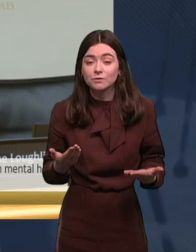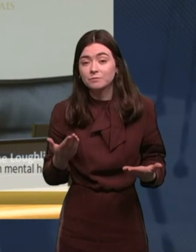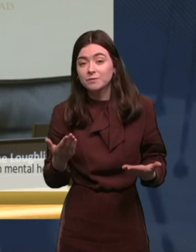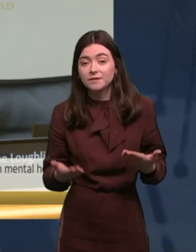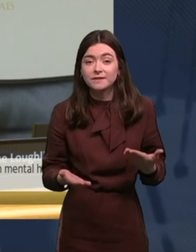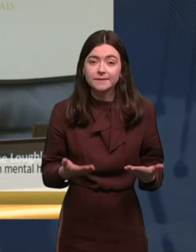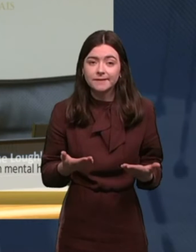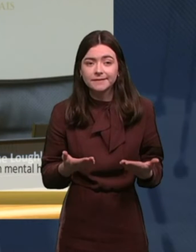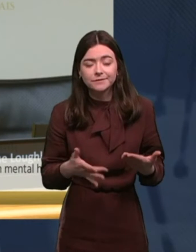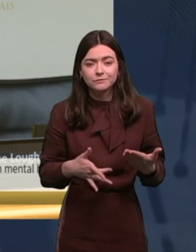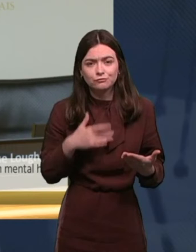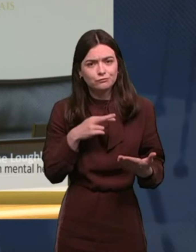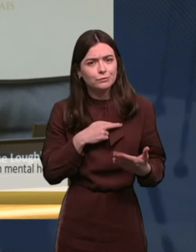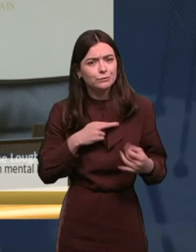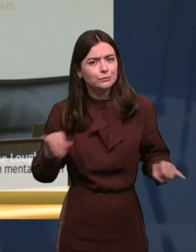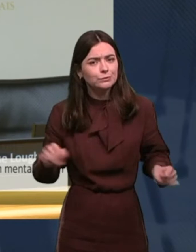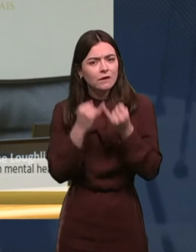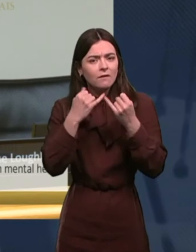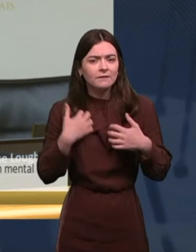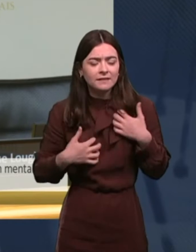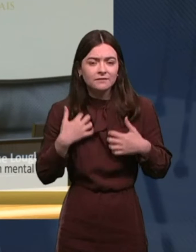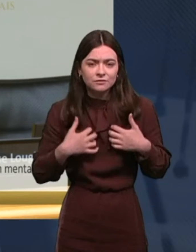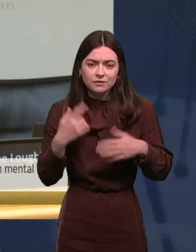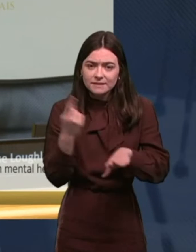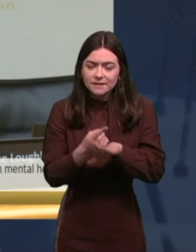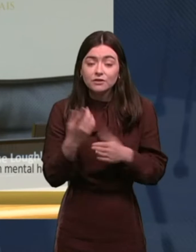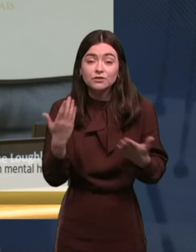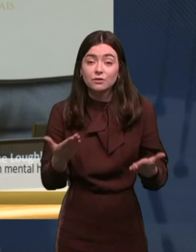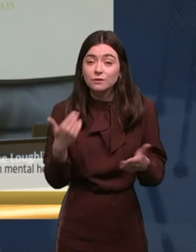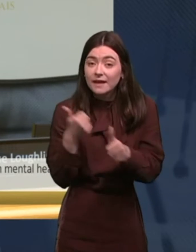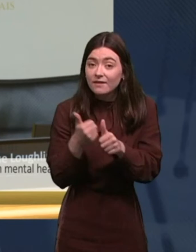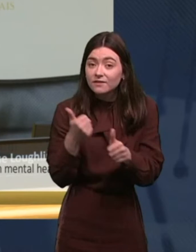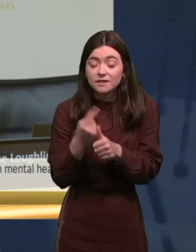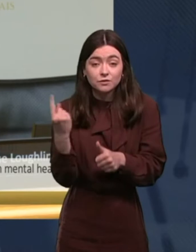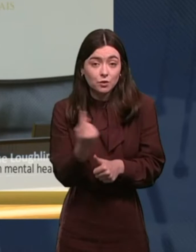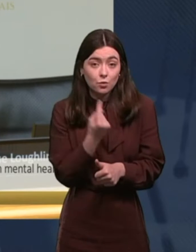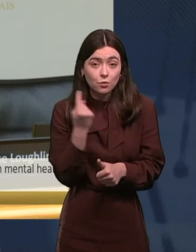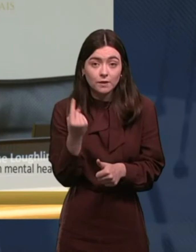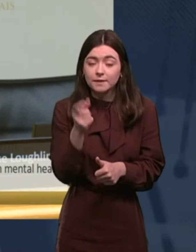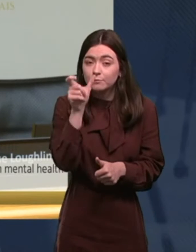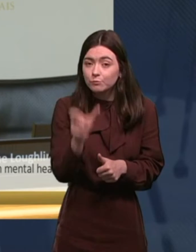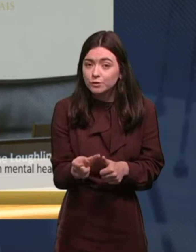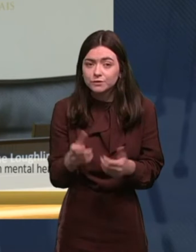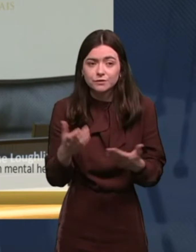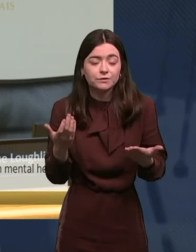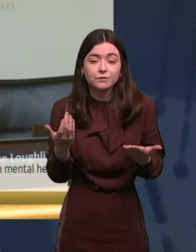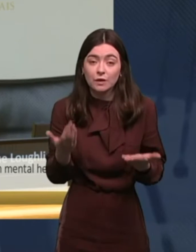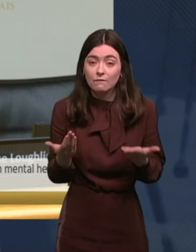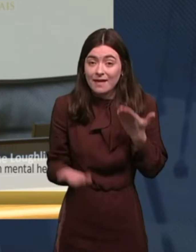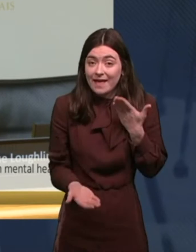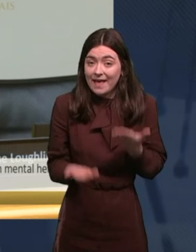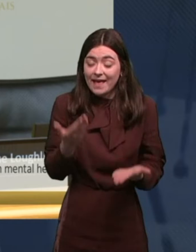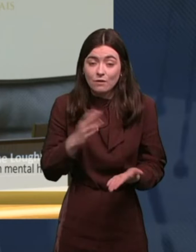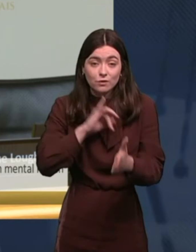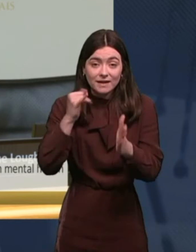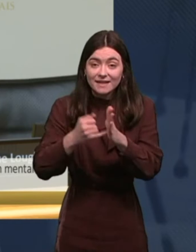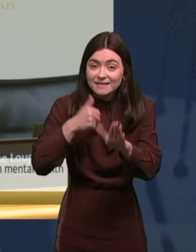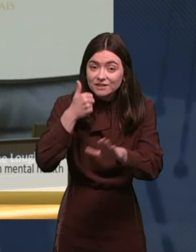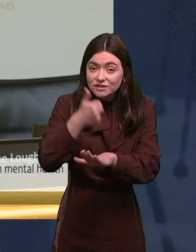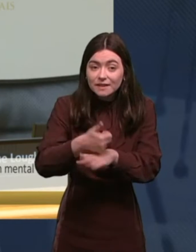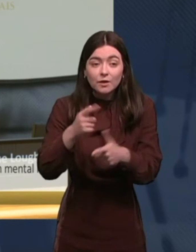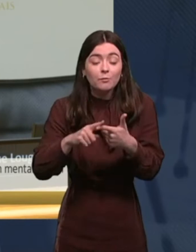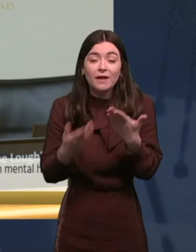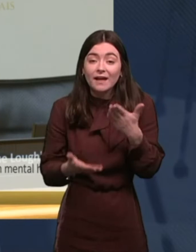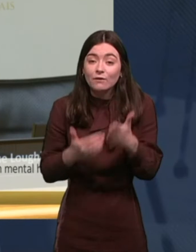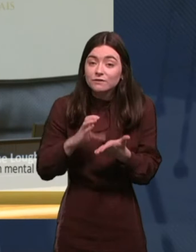or a real conflict of interest there. So the advocate is the only one, by the nature of how the organisation is established, how it's funded and